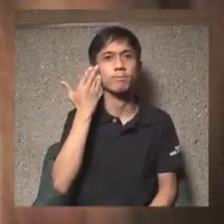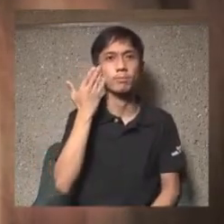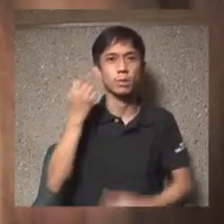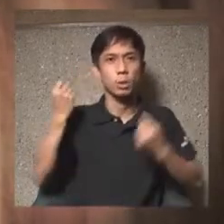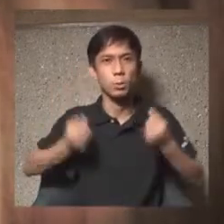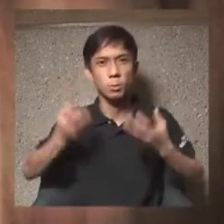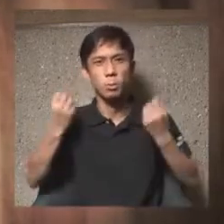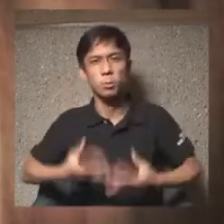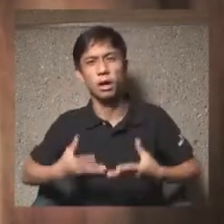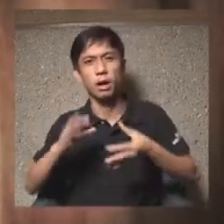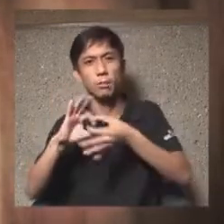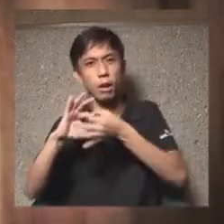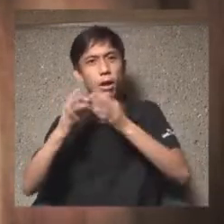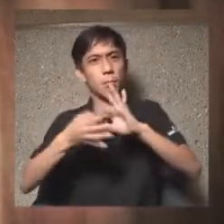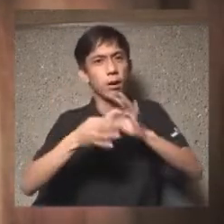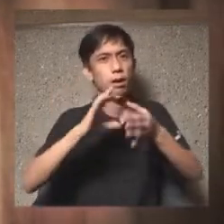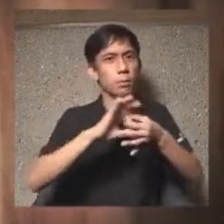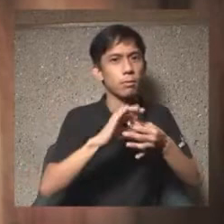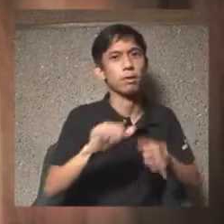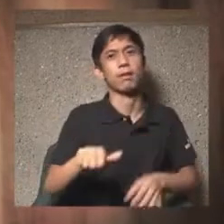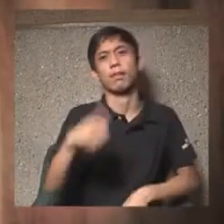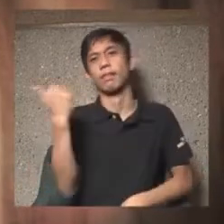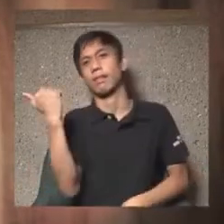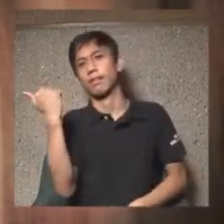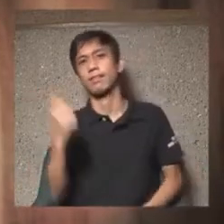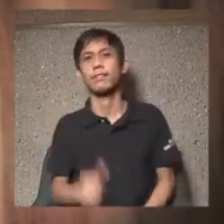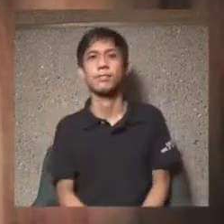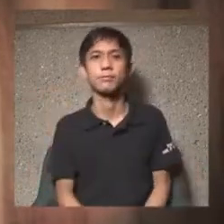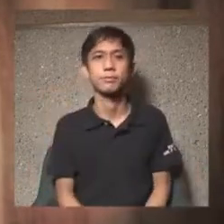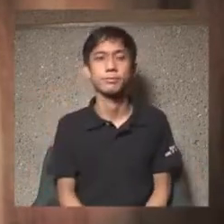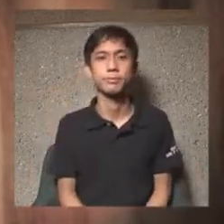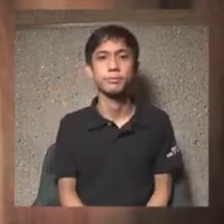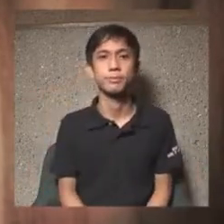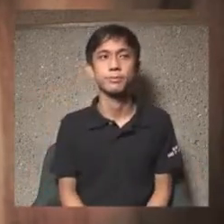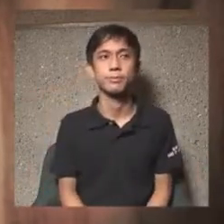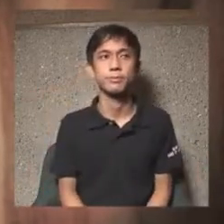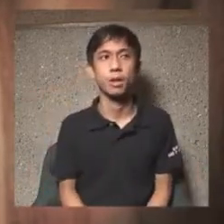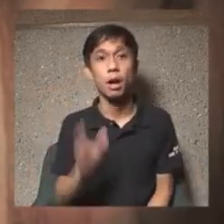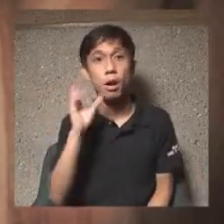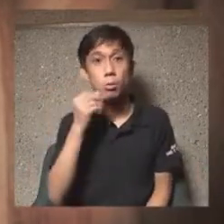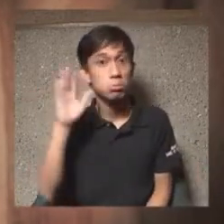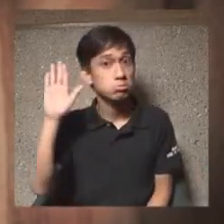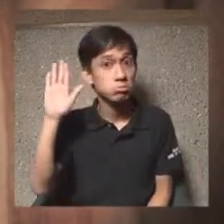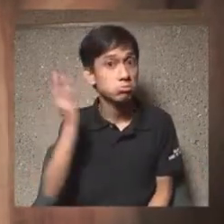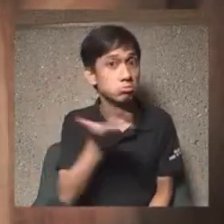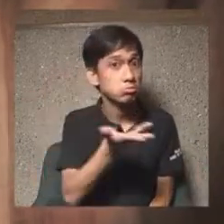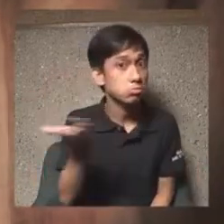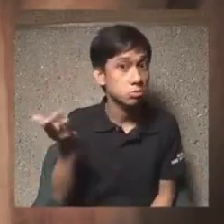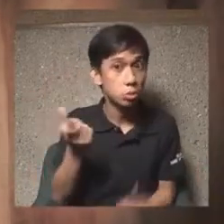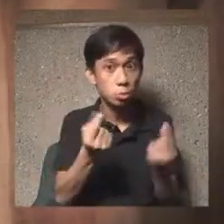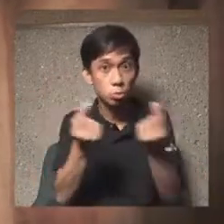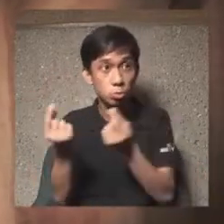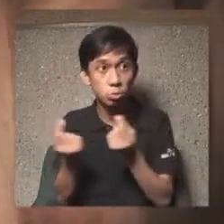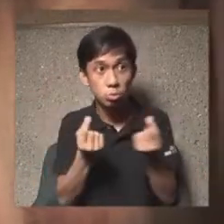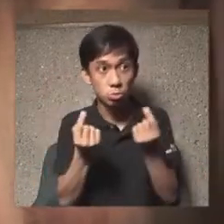in your in-laws? Not mine. Sometimes. No.